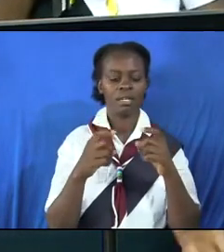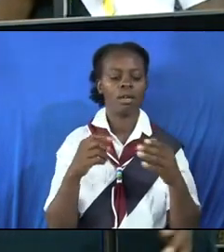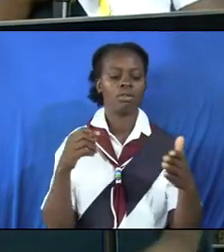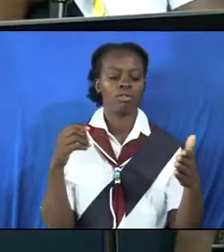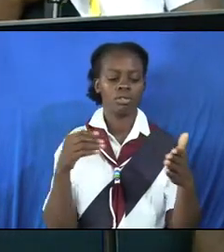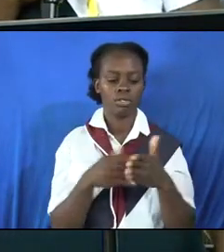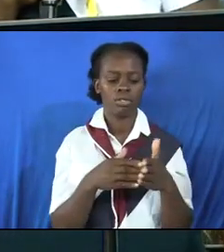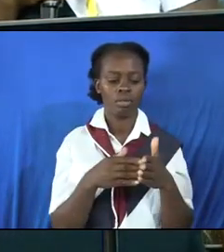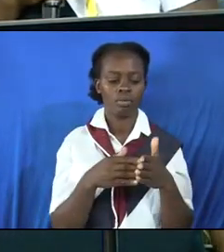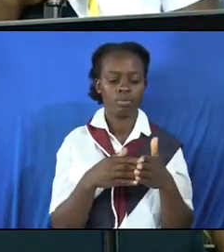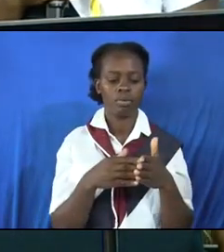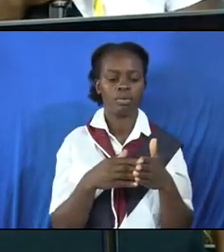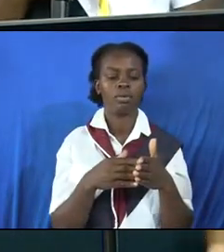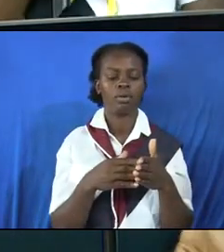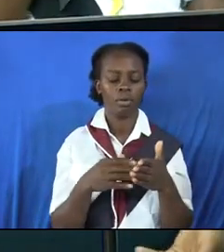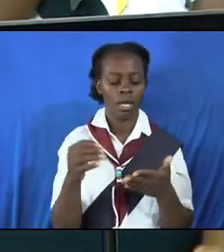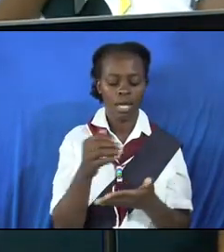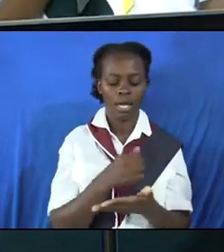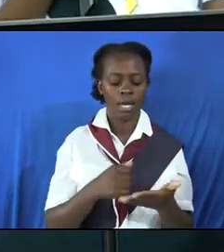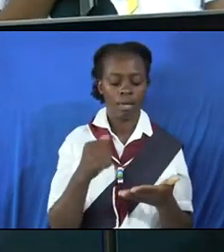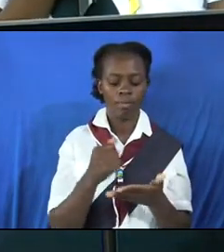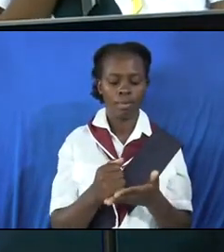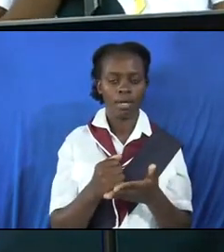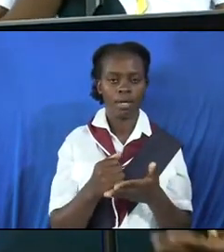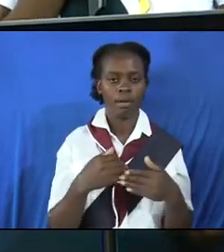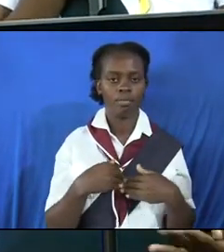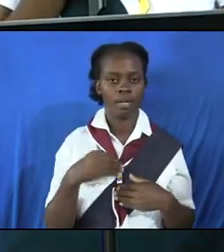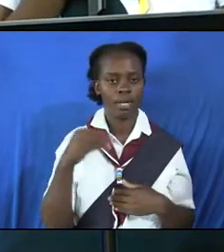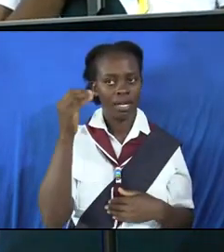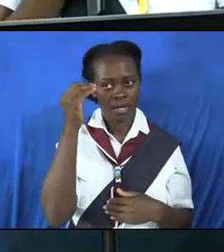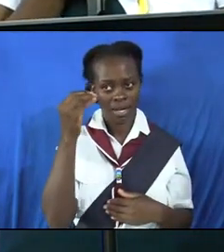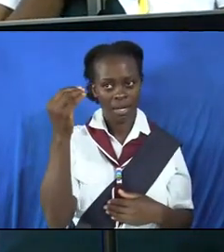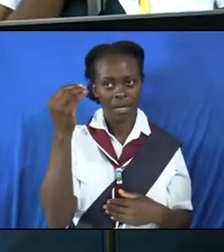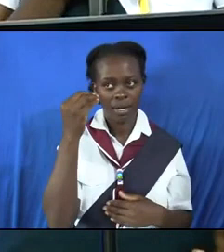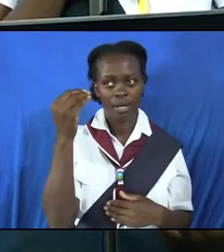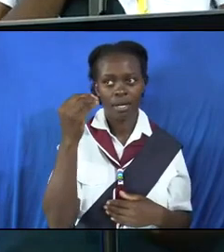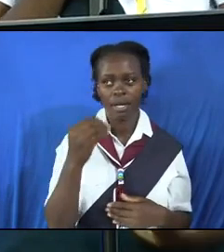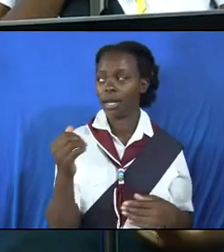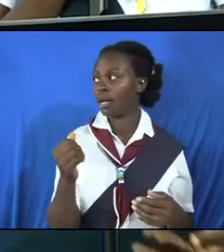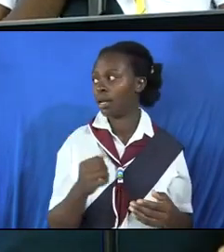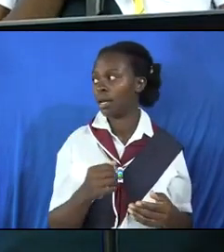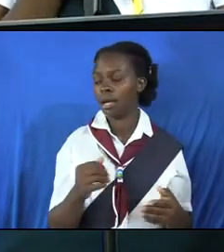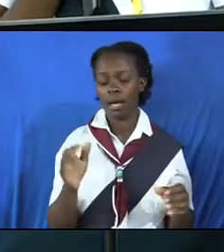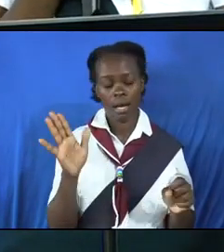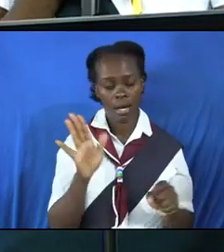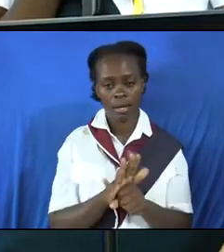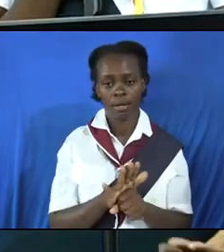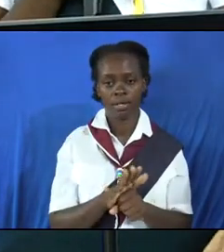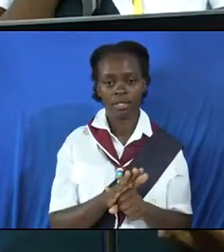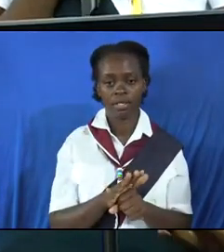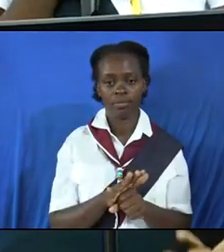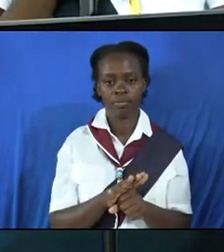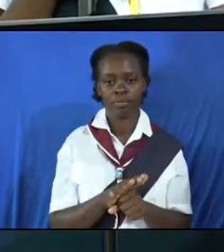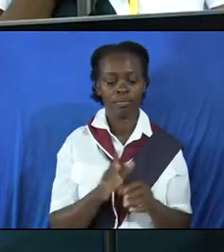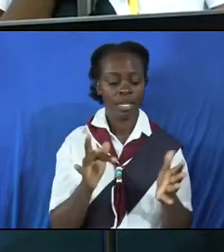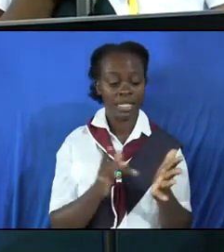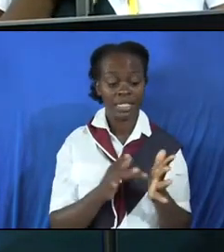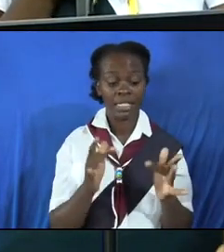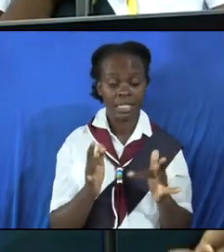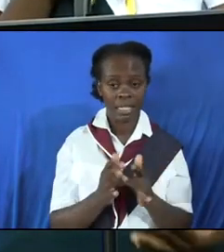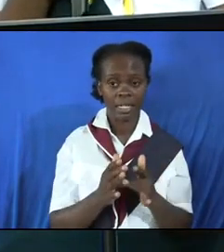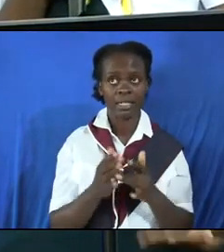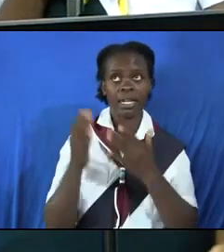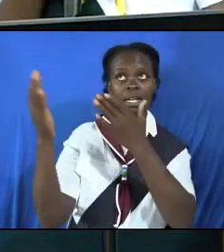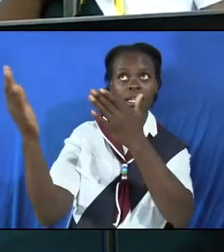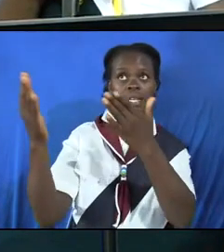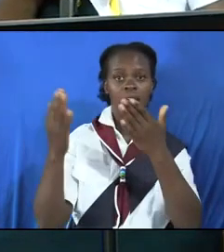Amen. I've learned a lot today, and I pray that God forgives us and give us power to say no to